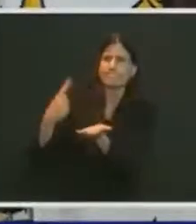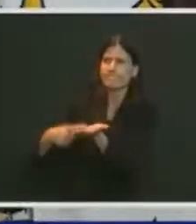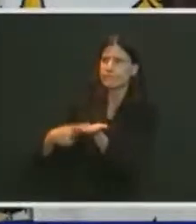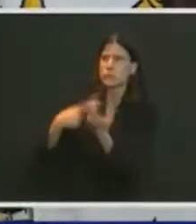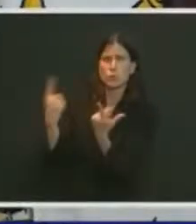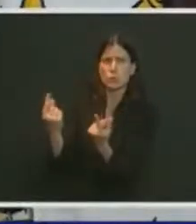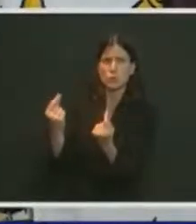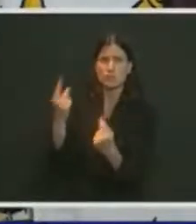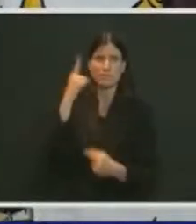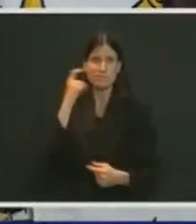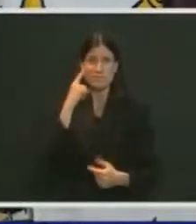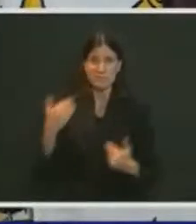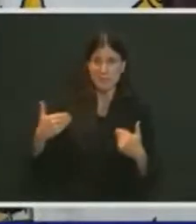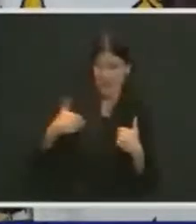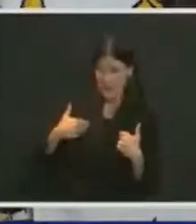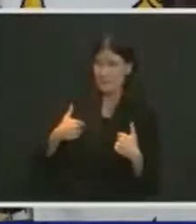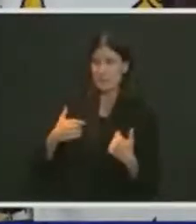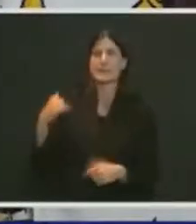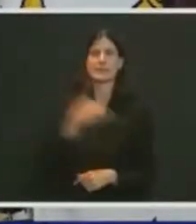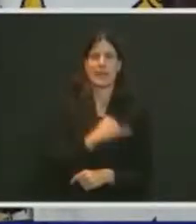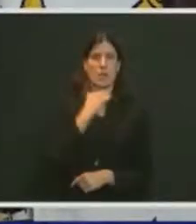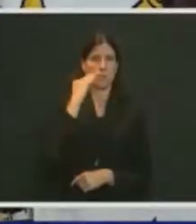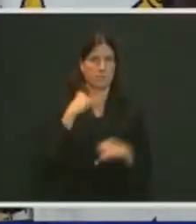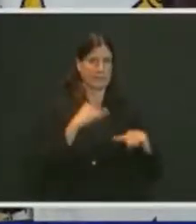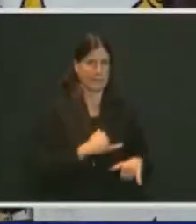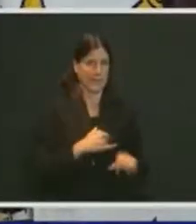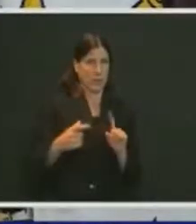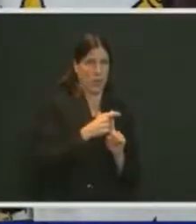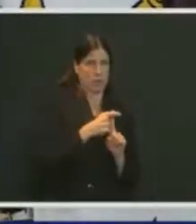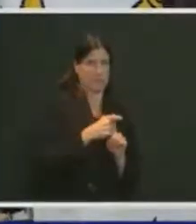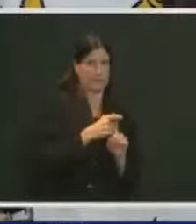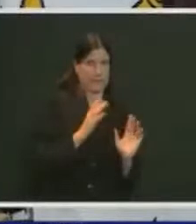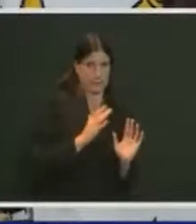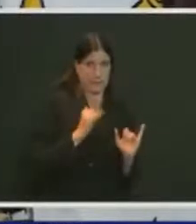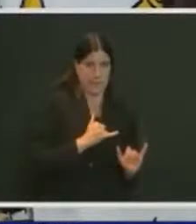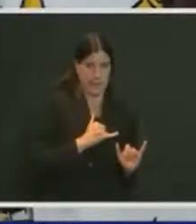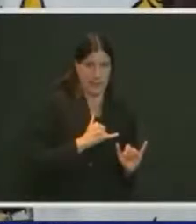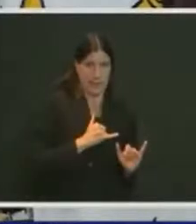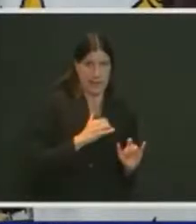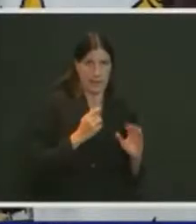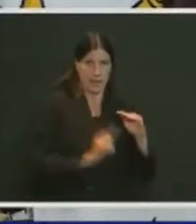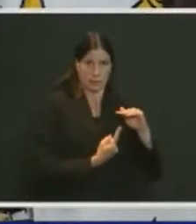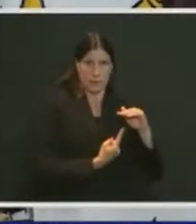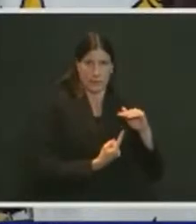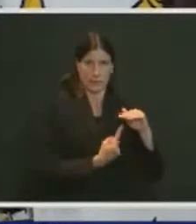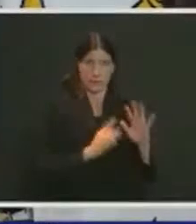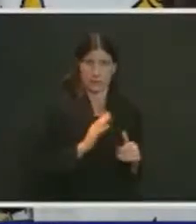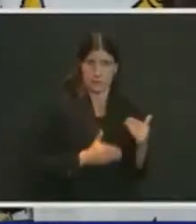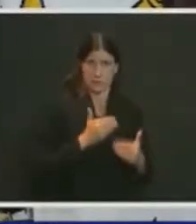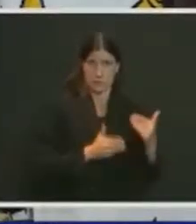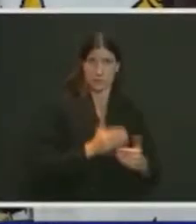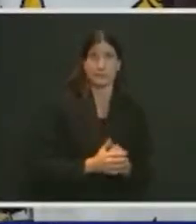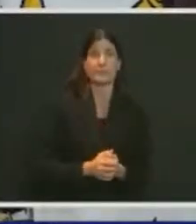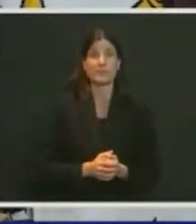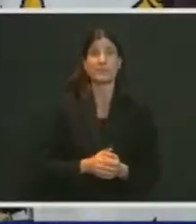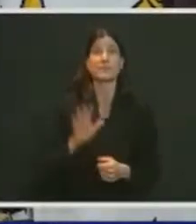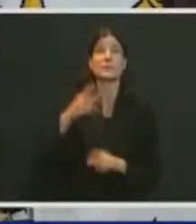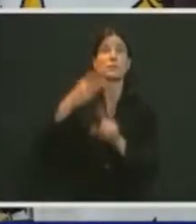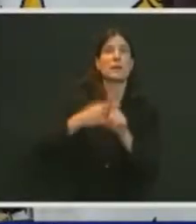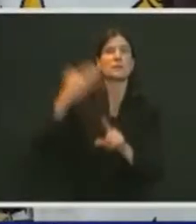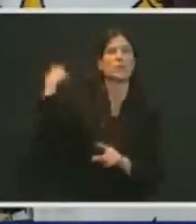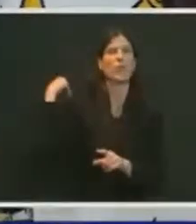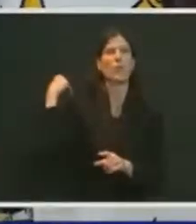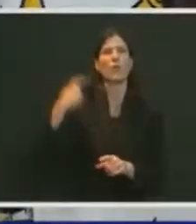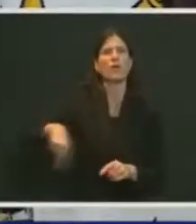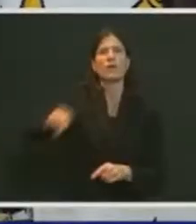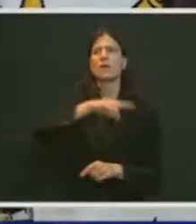No, if you take a second now, we weren't doing any of those things when we started this 2 months ago. 2 months ago, we didn't know much